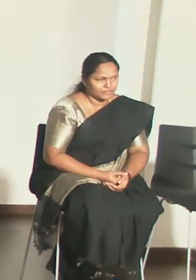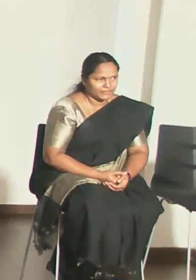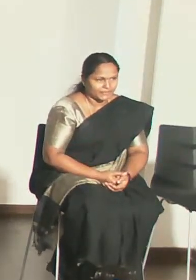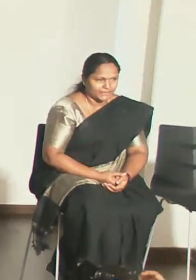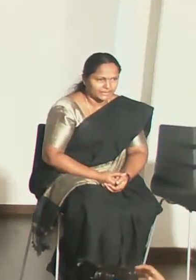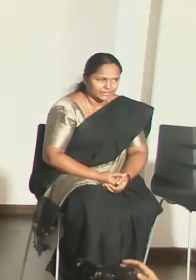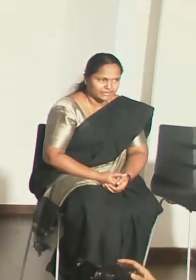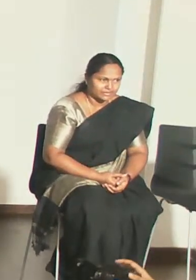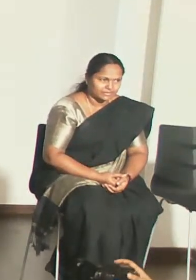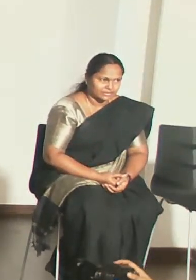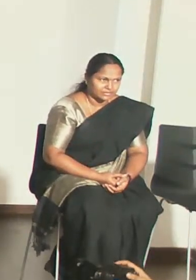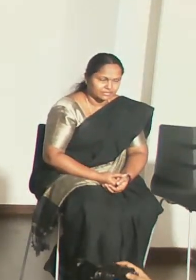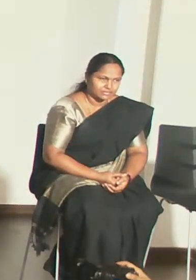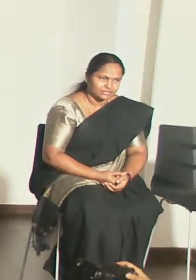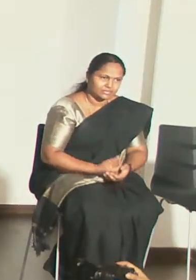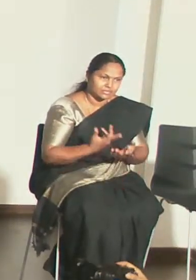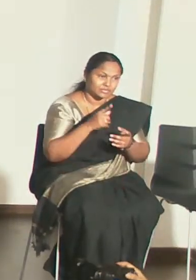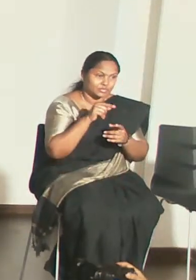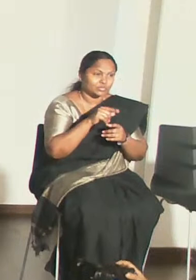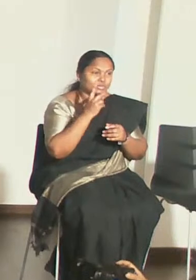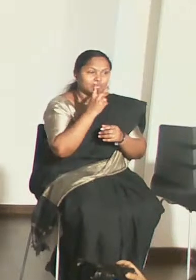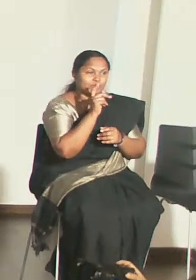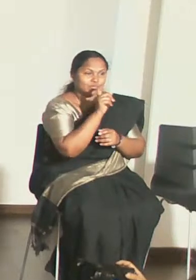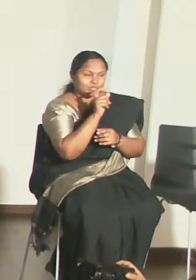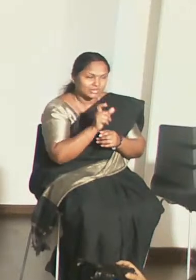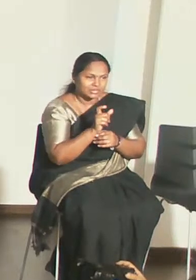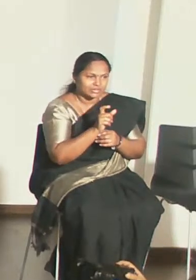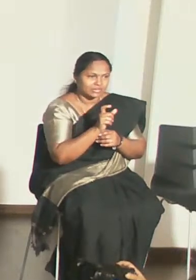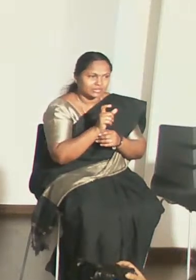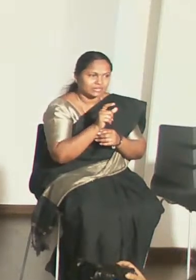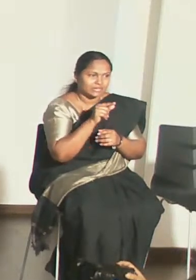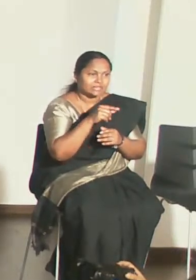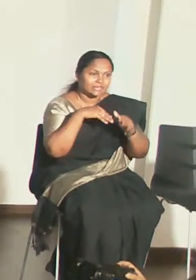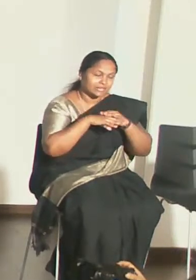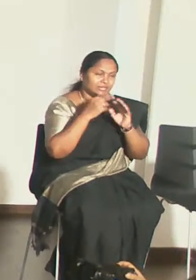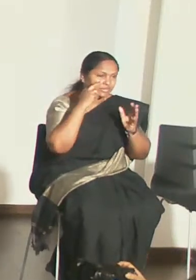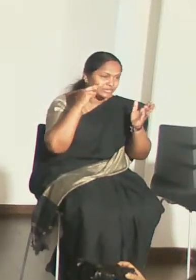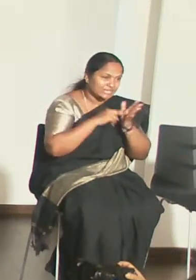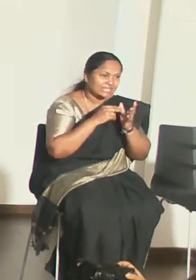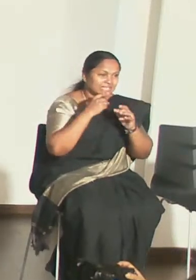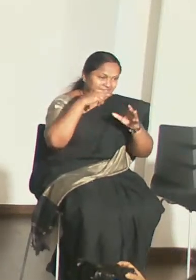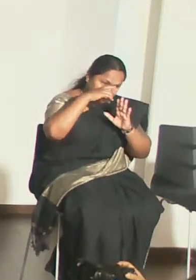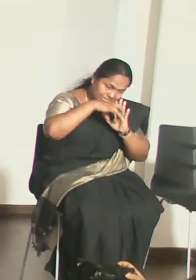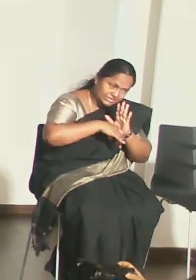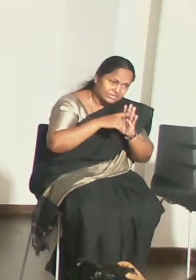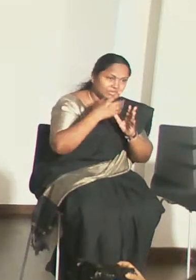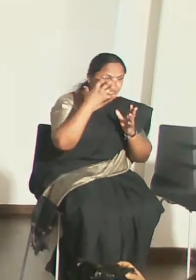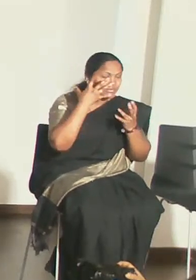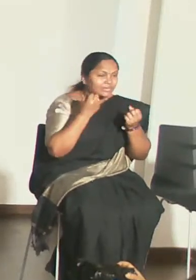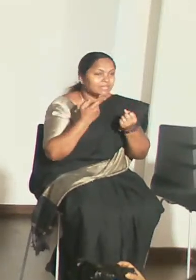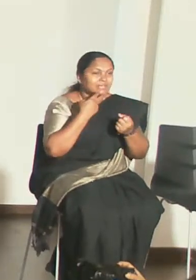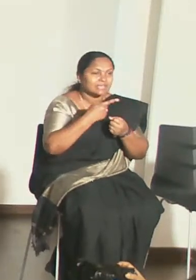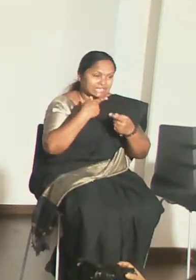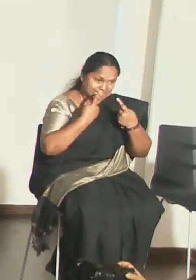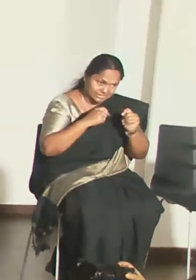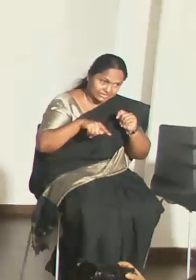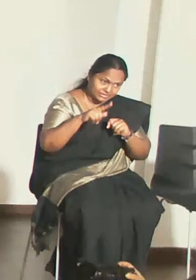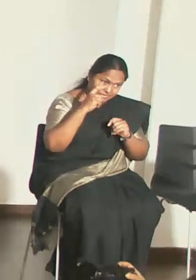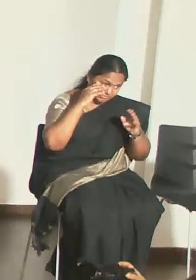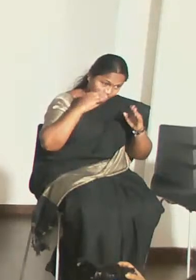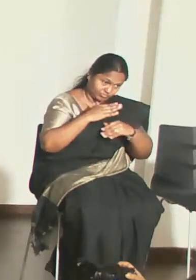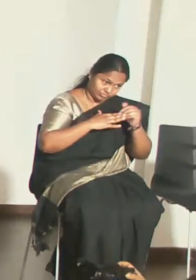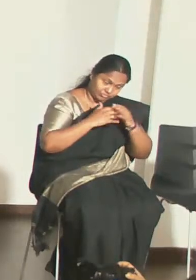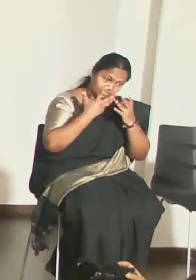it's it, the two words sort of deeply at the problematic of this whole. I mean, when you're trying to construct